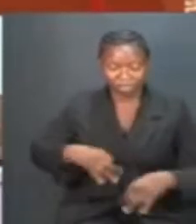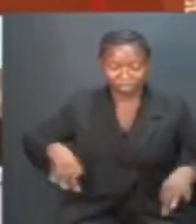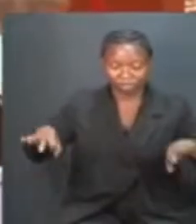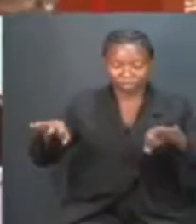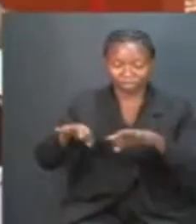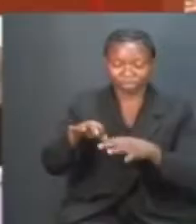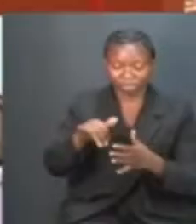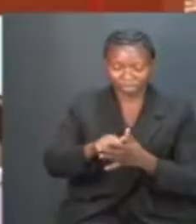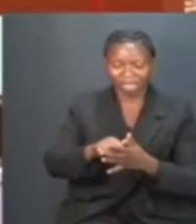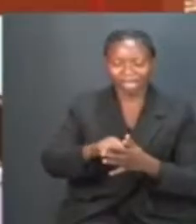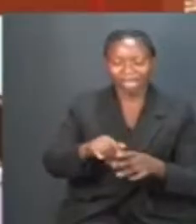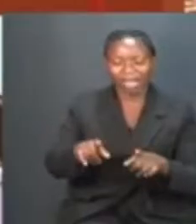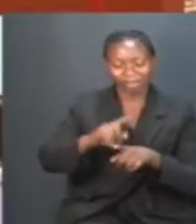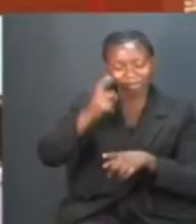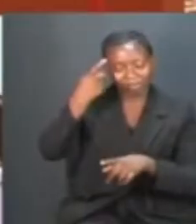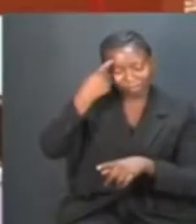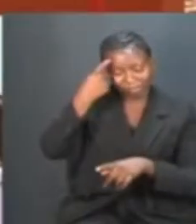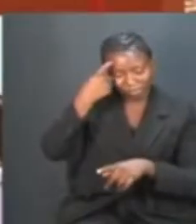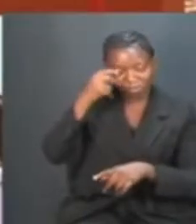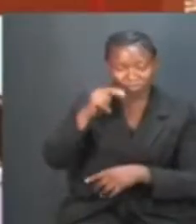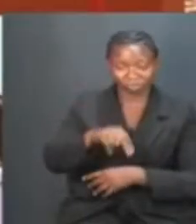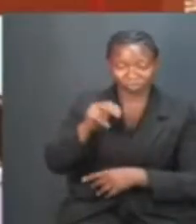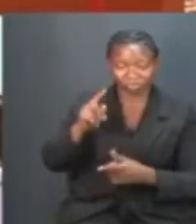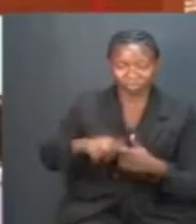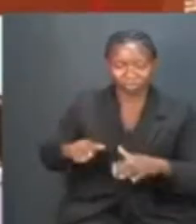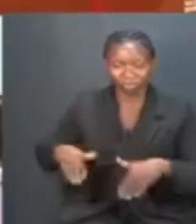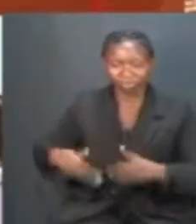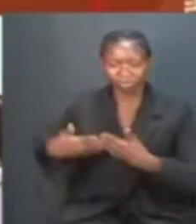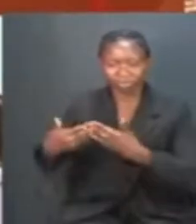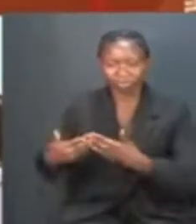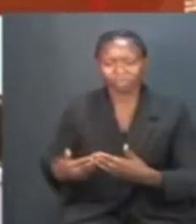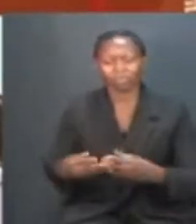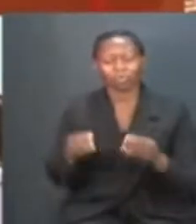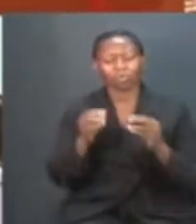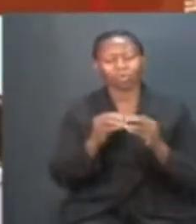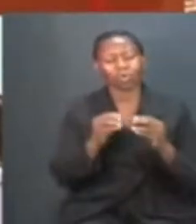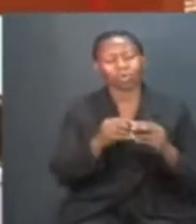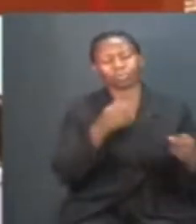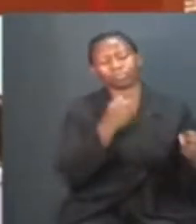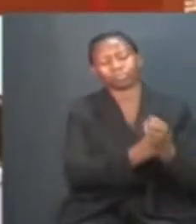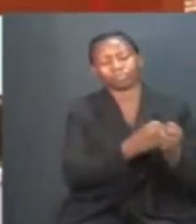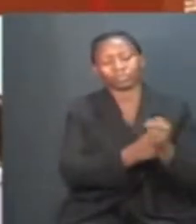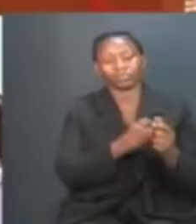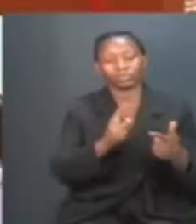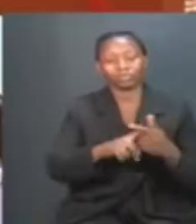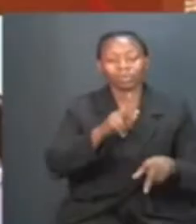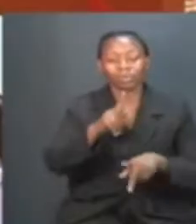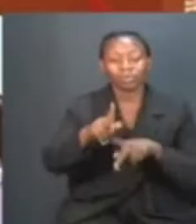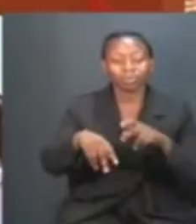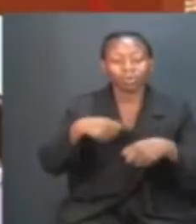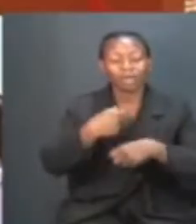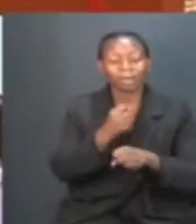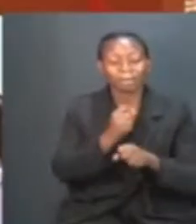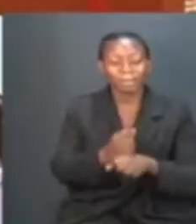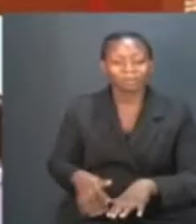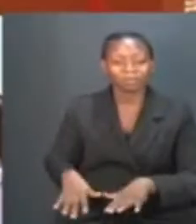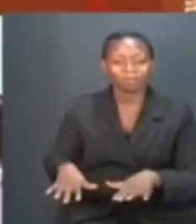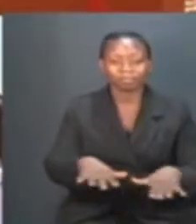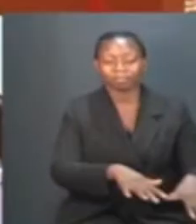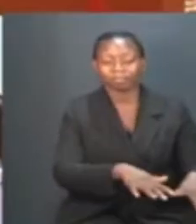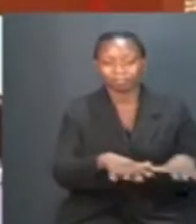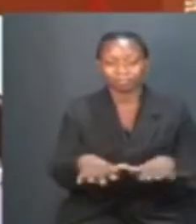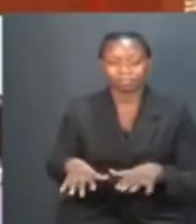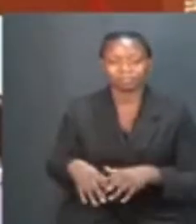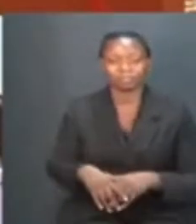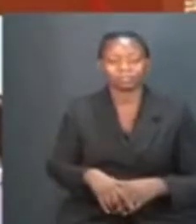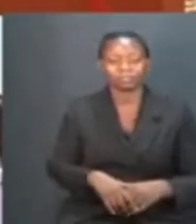that as a government, we need to provide concrete support to the weavers and those who